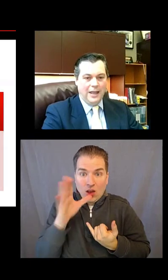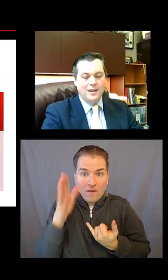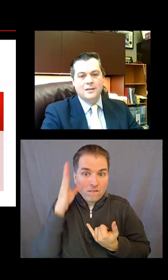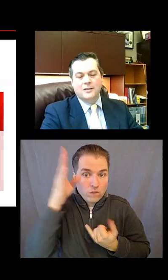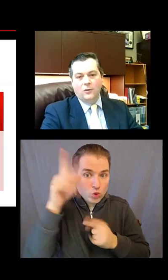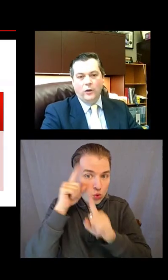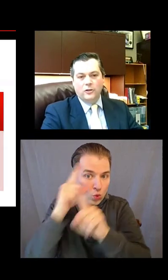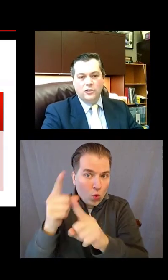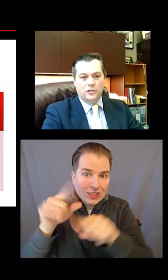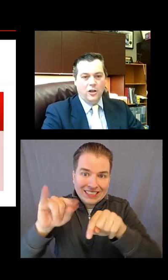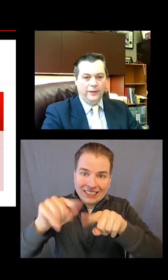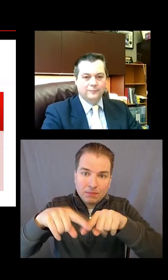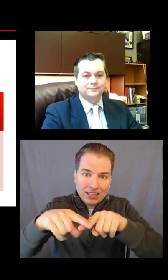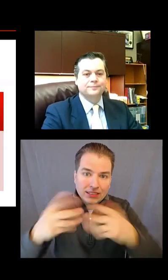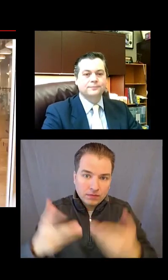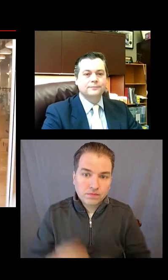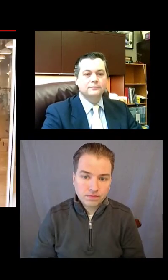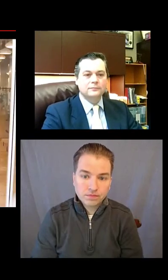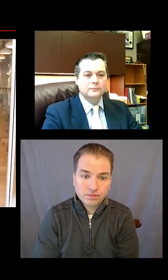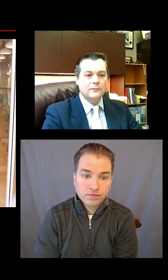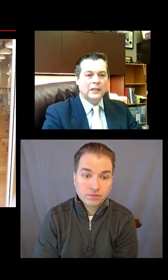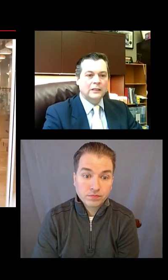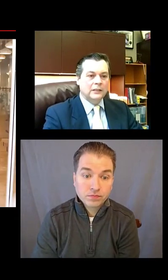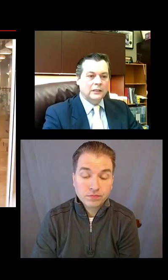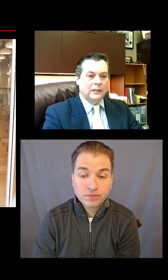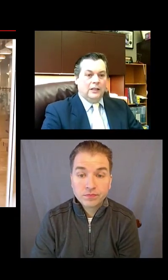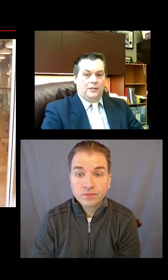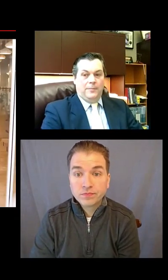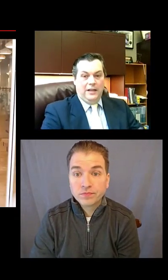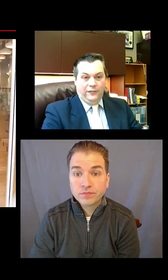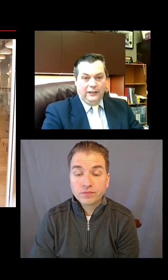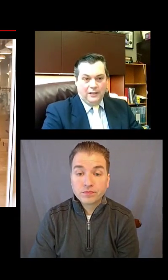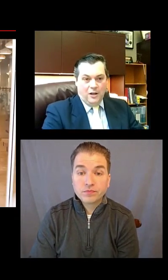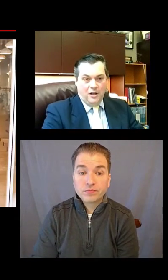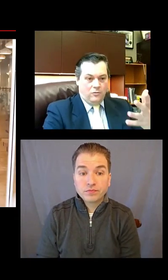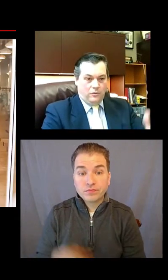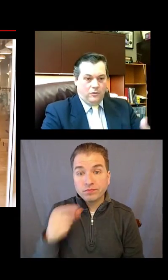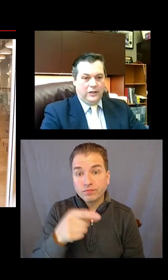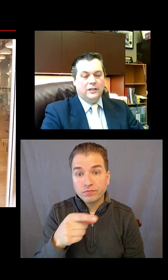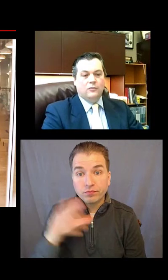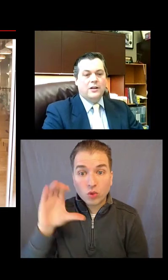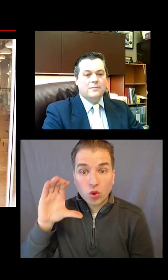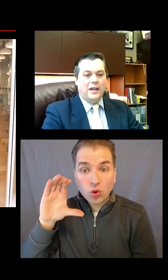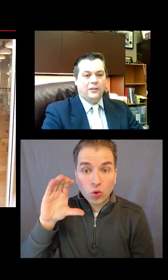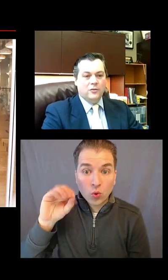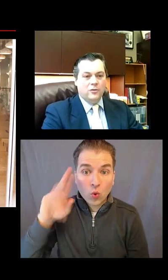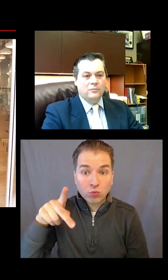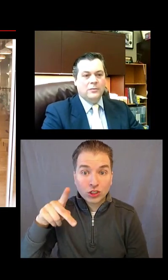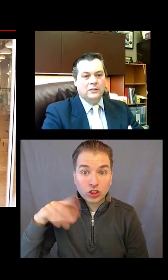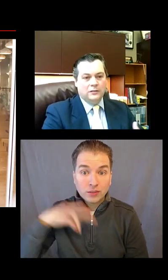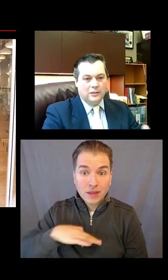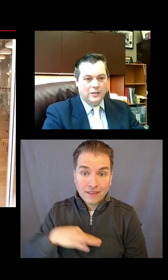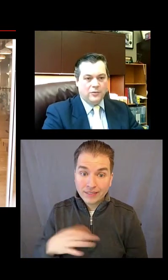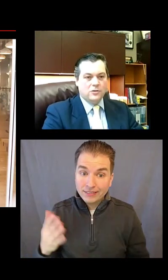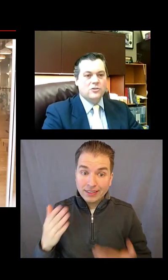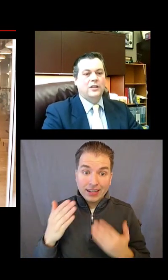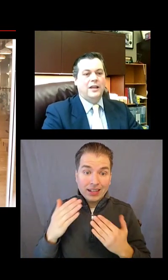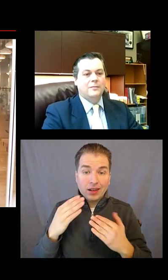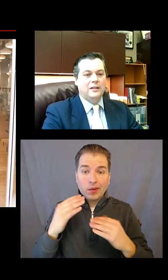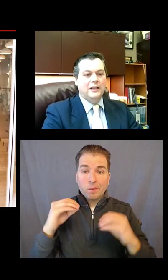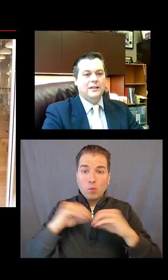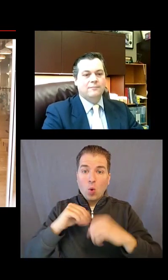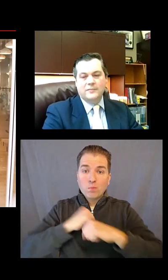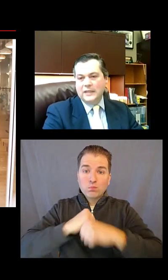is today and where she's going. Benefits, though, quickly running back through them, limited